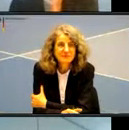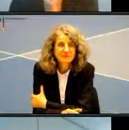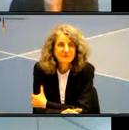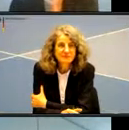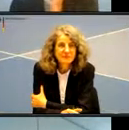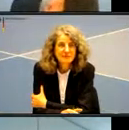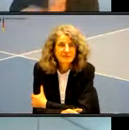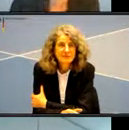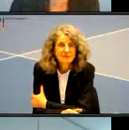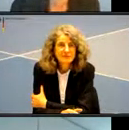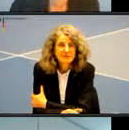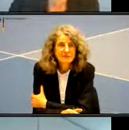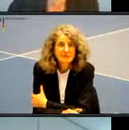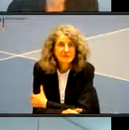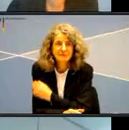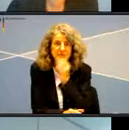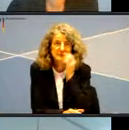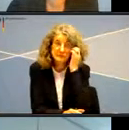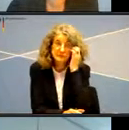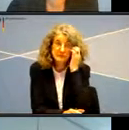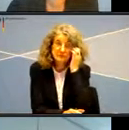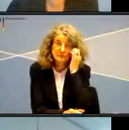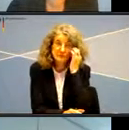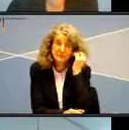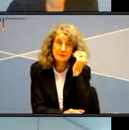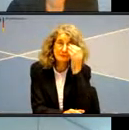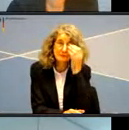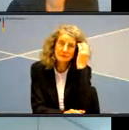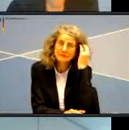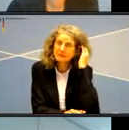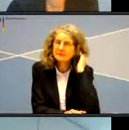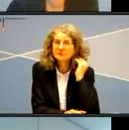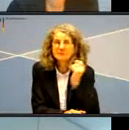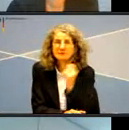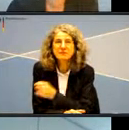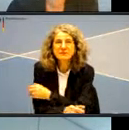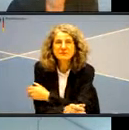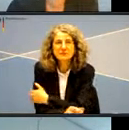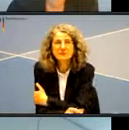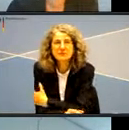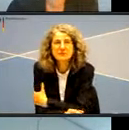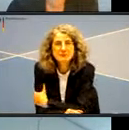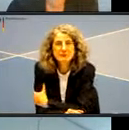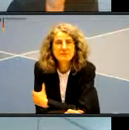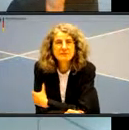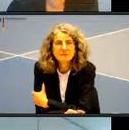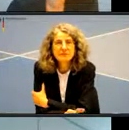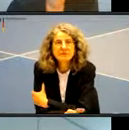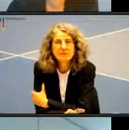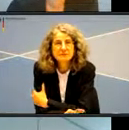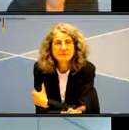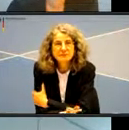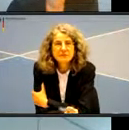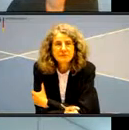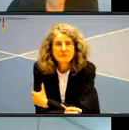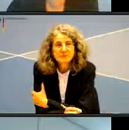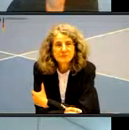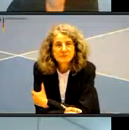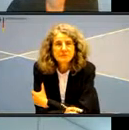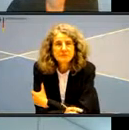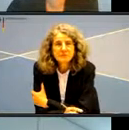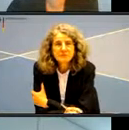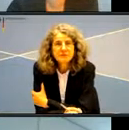buzzwords and these terms, which are much more than just concepts. They are really day-to-day practical issues that we need